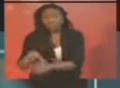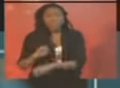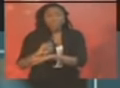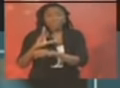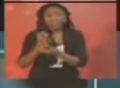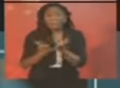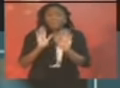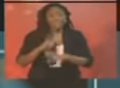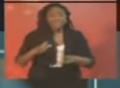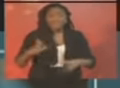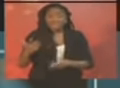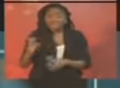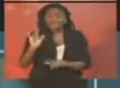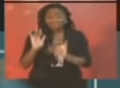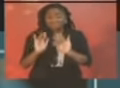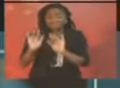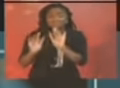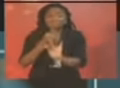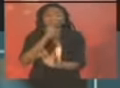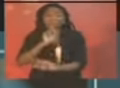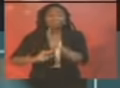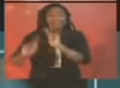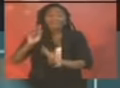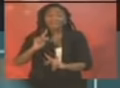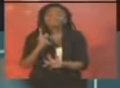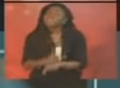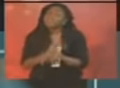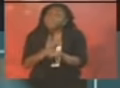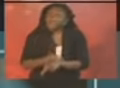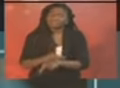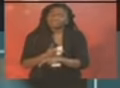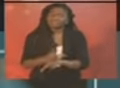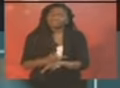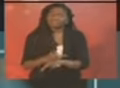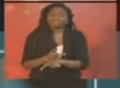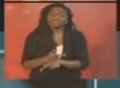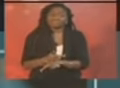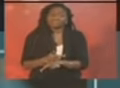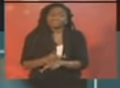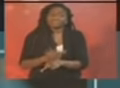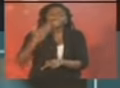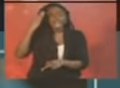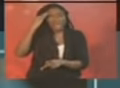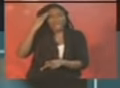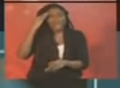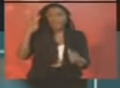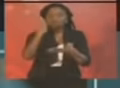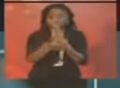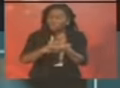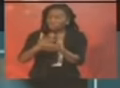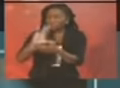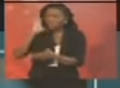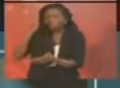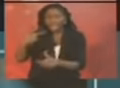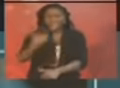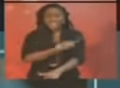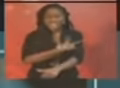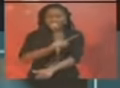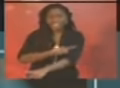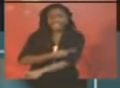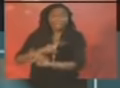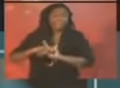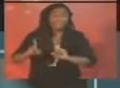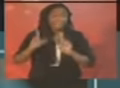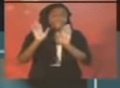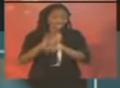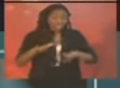vaccinated. So we're in a sort of like balance right now. As we roll it out, as we get more protection from the vaccine, that group are